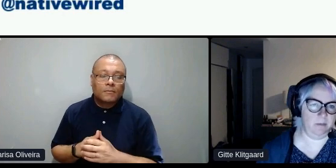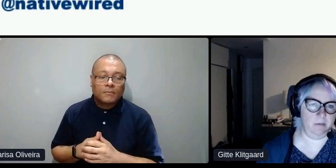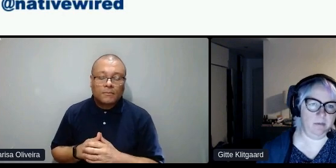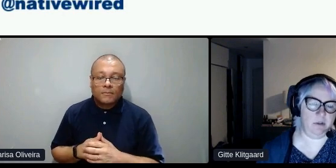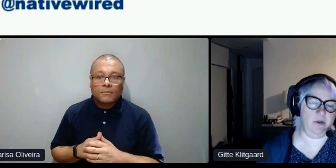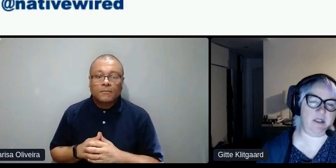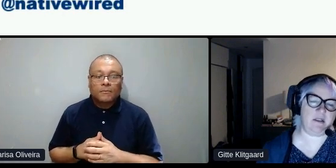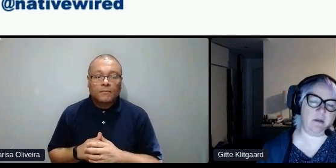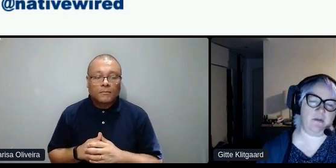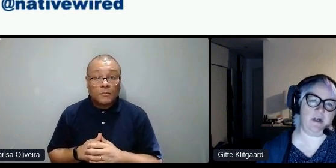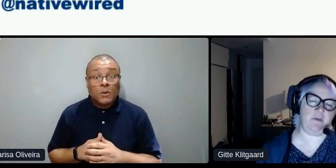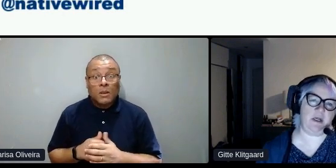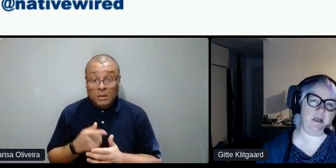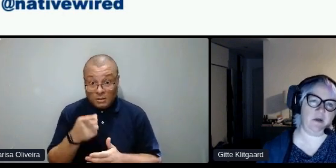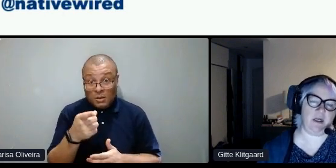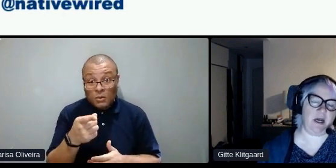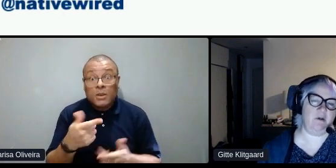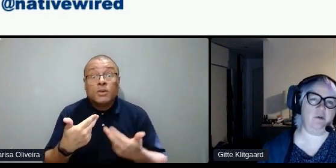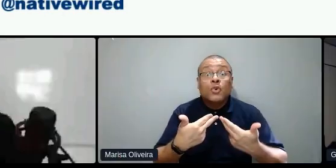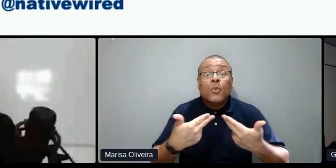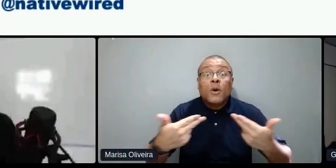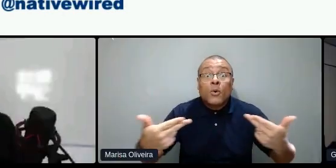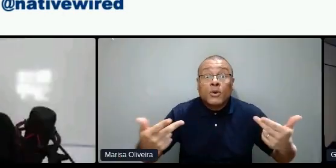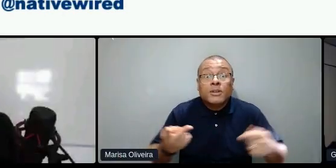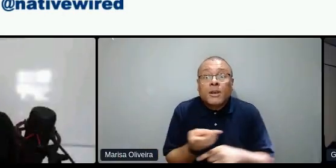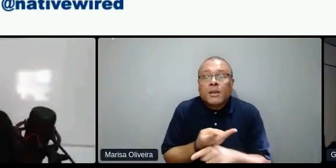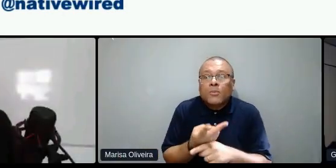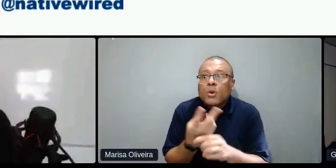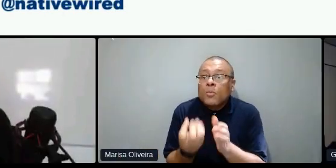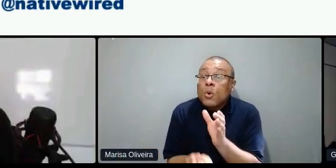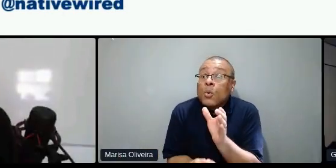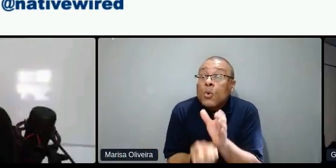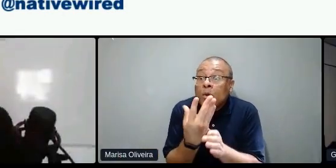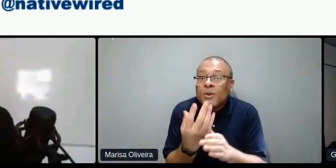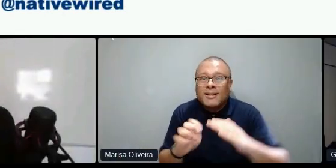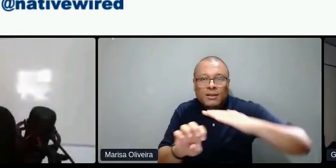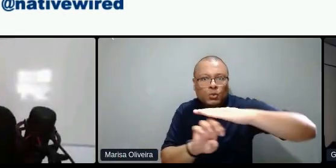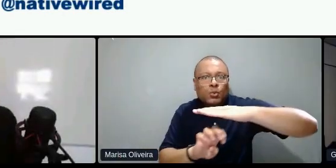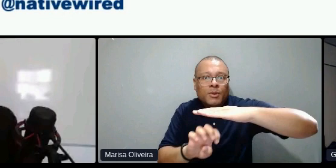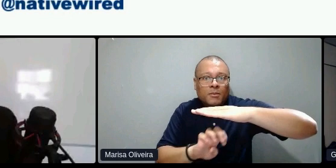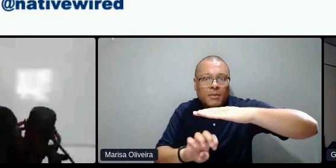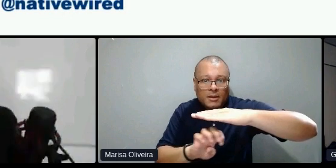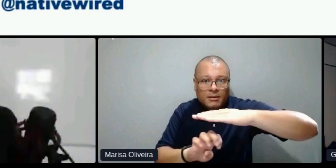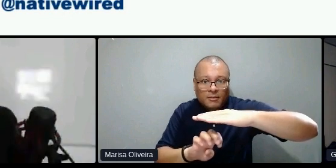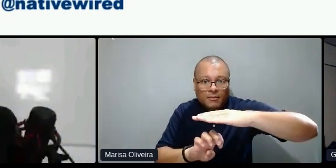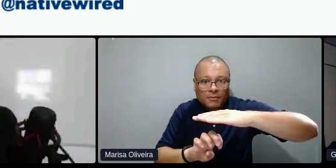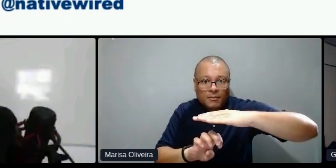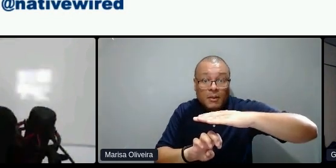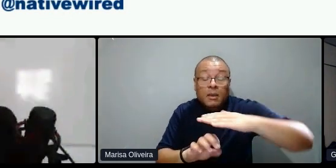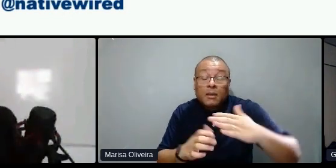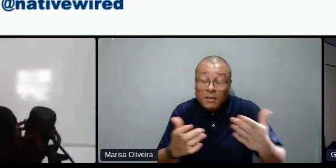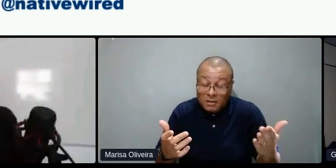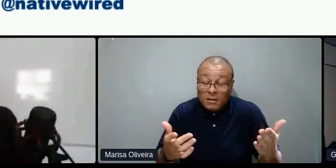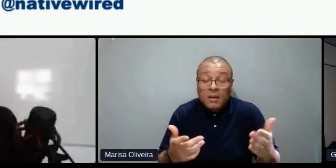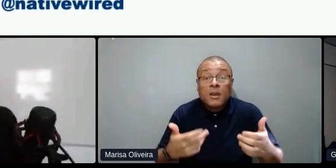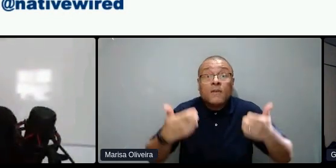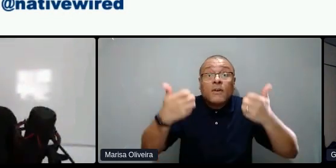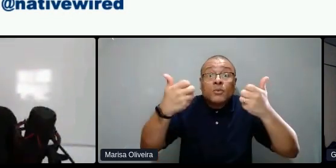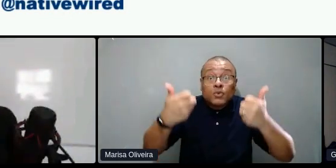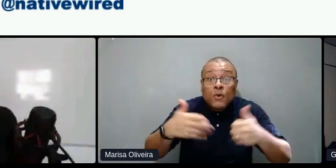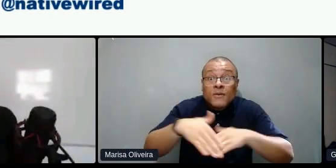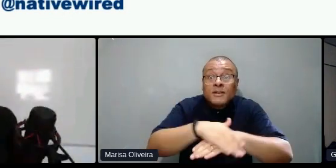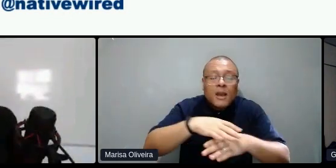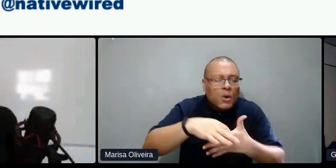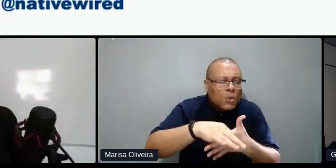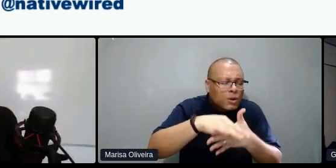Um, so these are some of the things we can look in. How do we create this in our organization? And she very much talks to leaders as well.